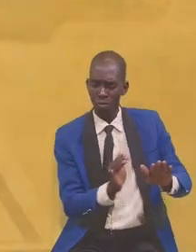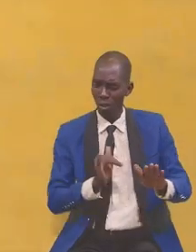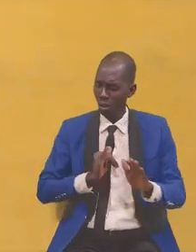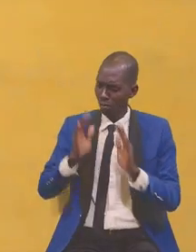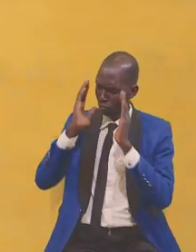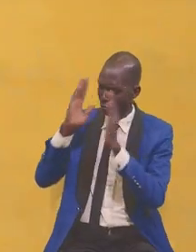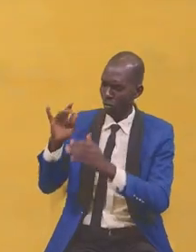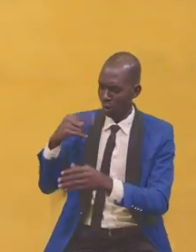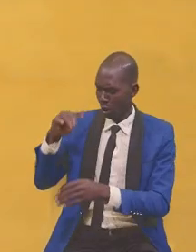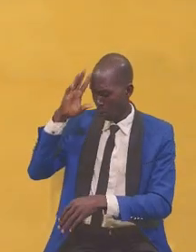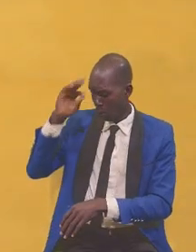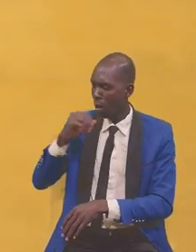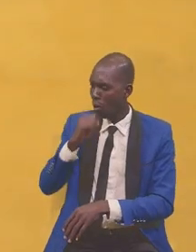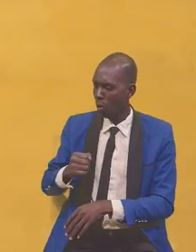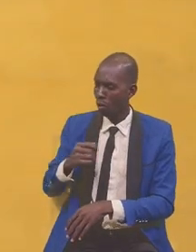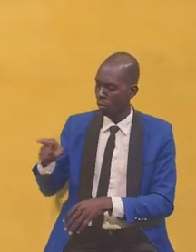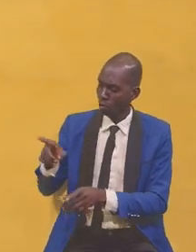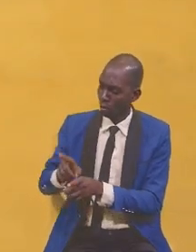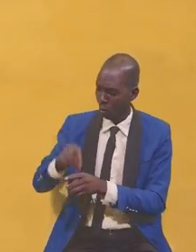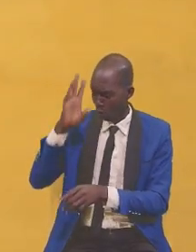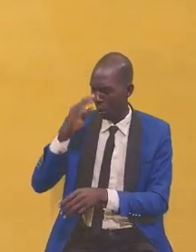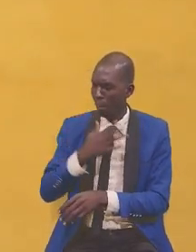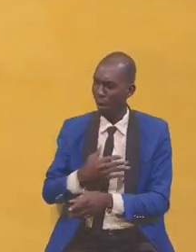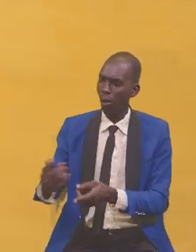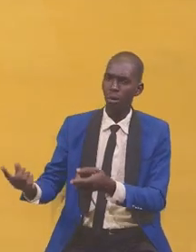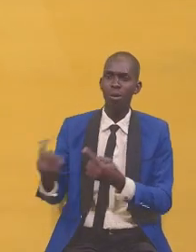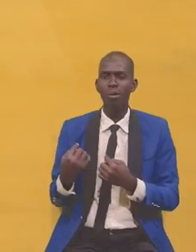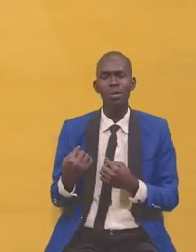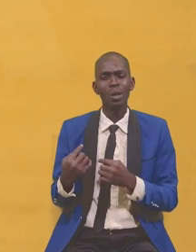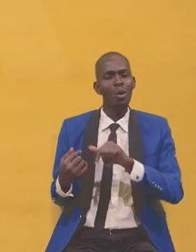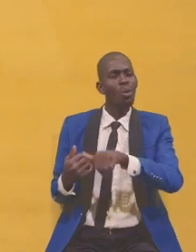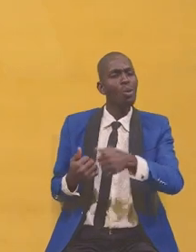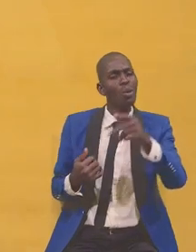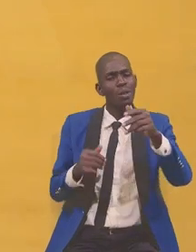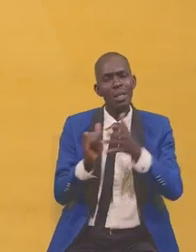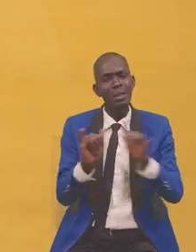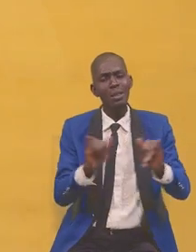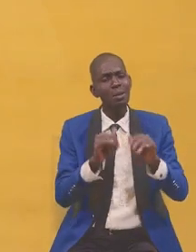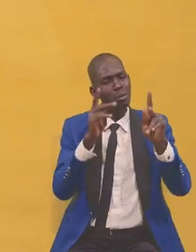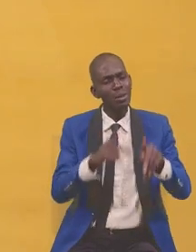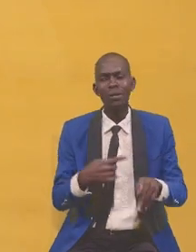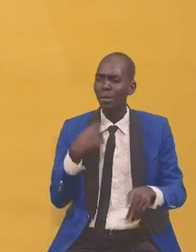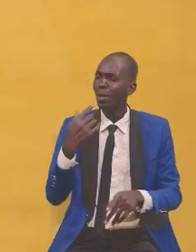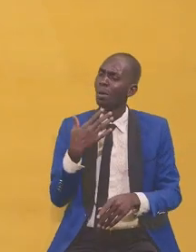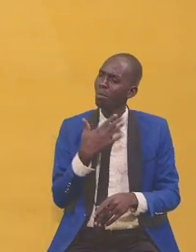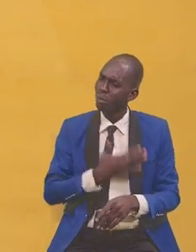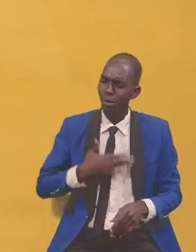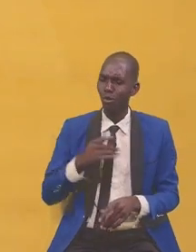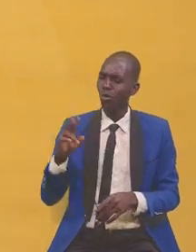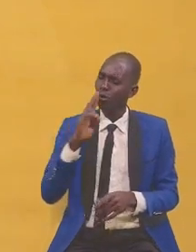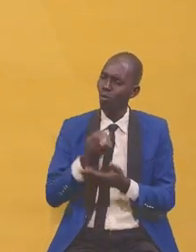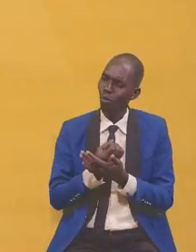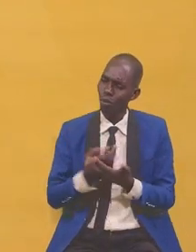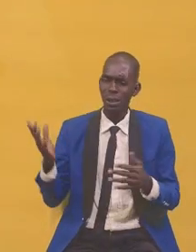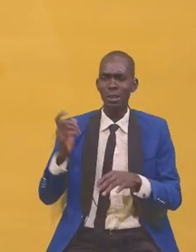sir, please come down. This fellow still came and said, please. Why are you wasting time?